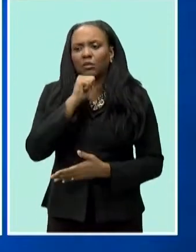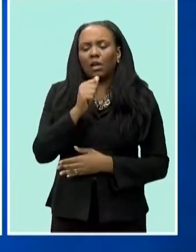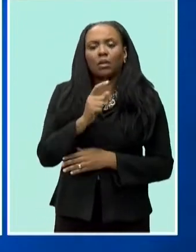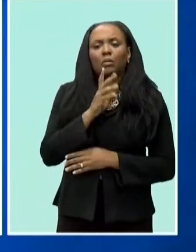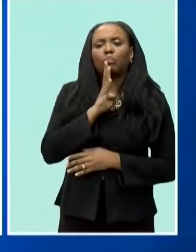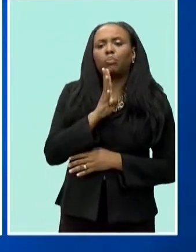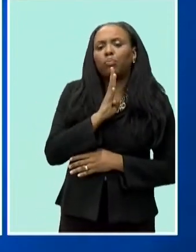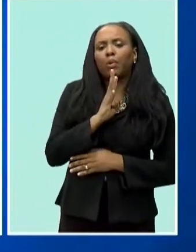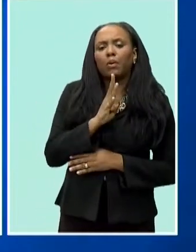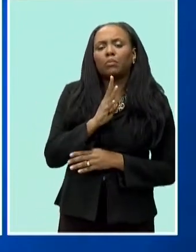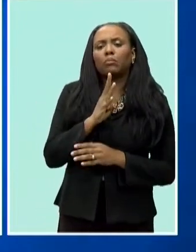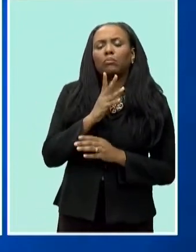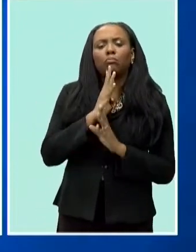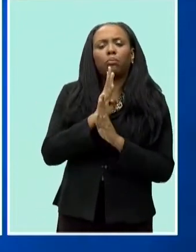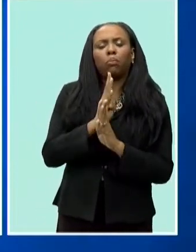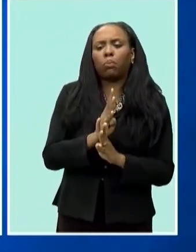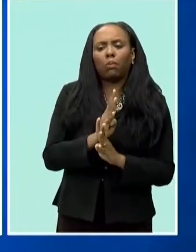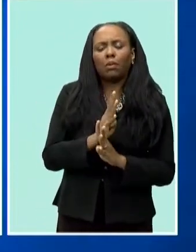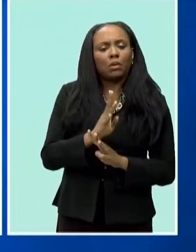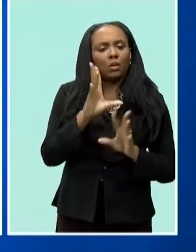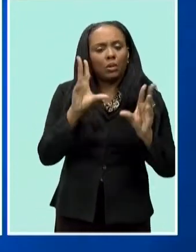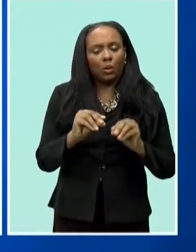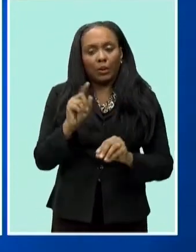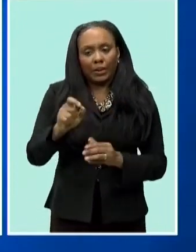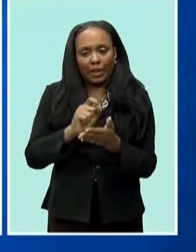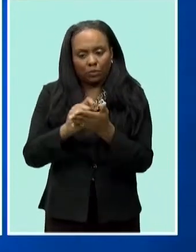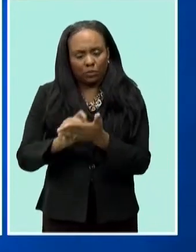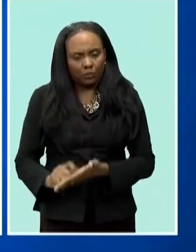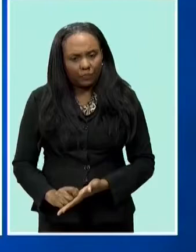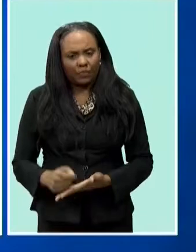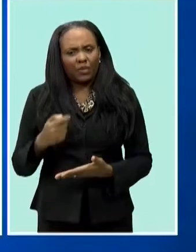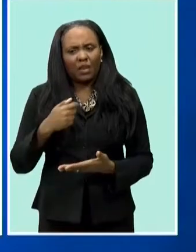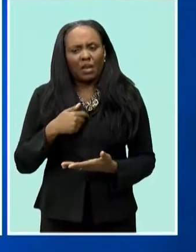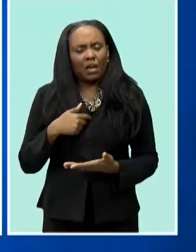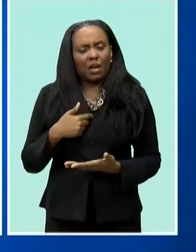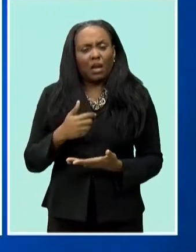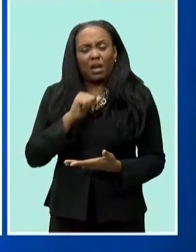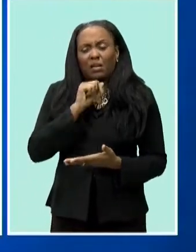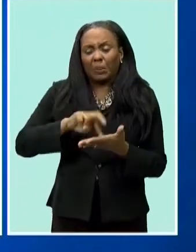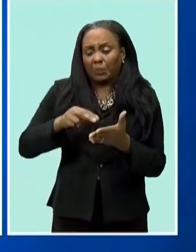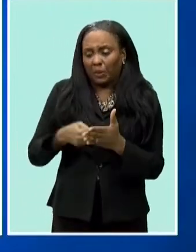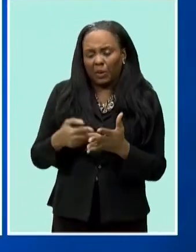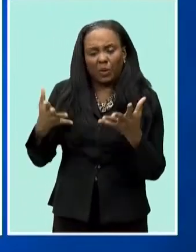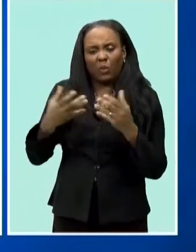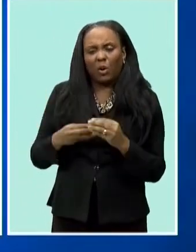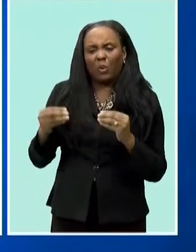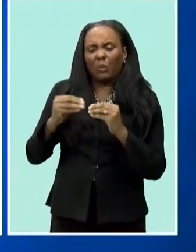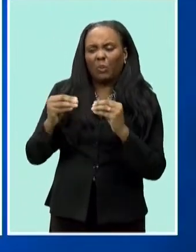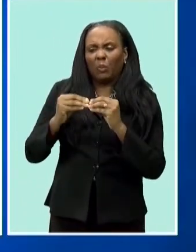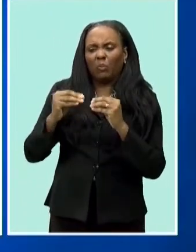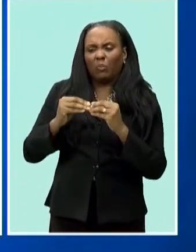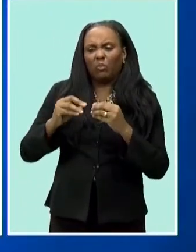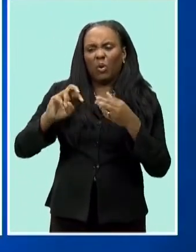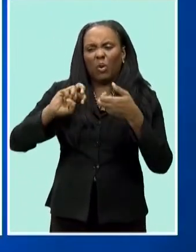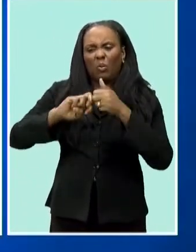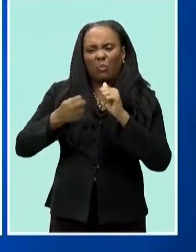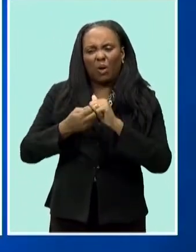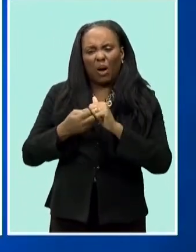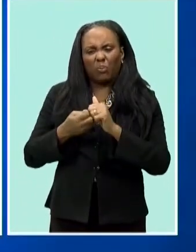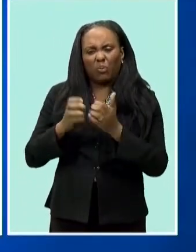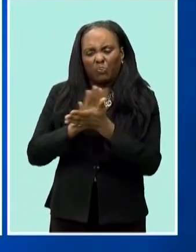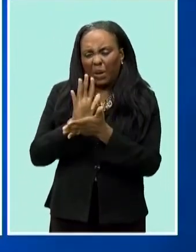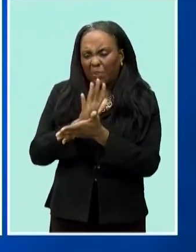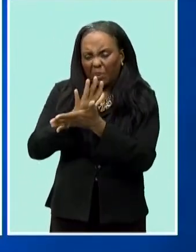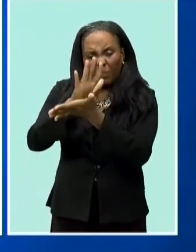review. I'm not asking you to flood the courts with more litigation, but it must be a proper process